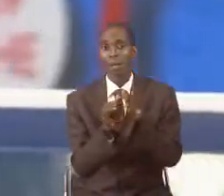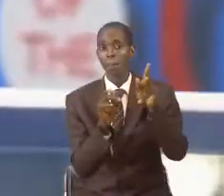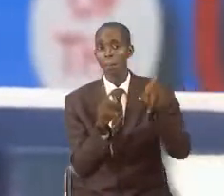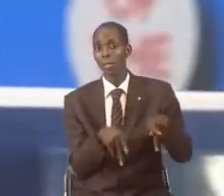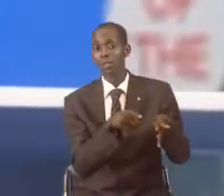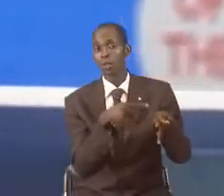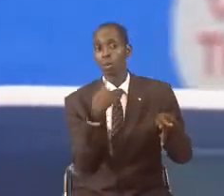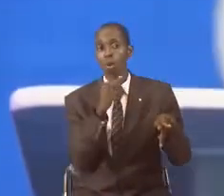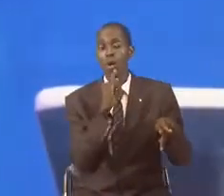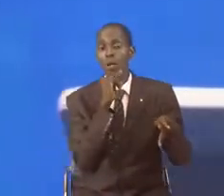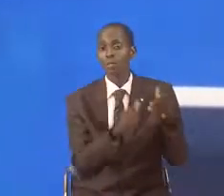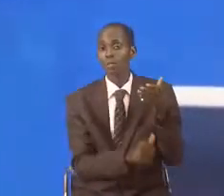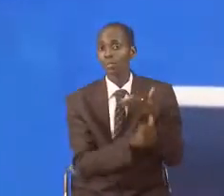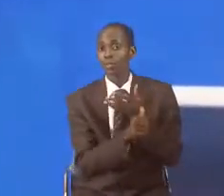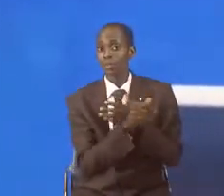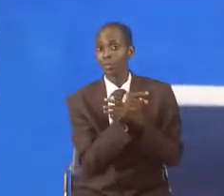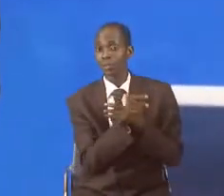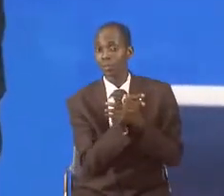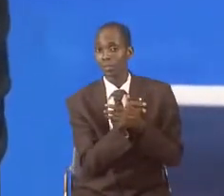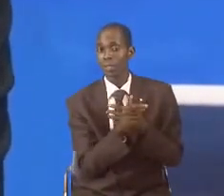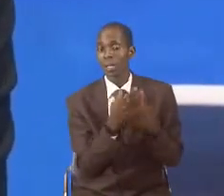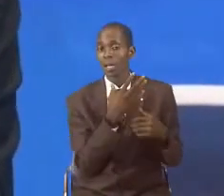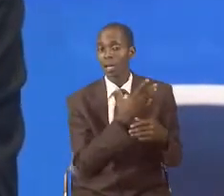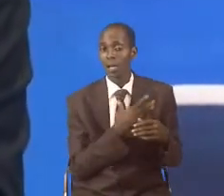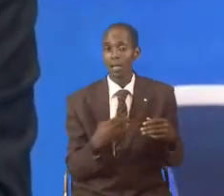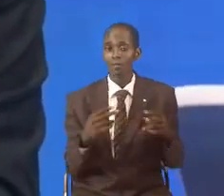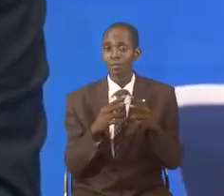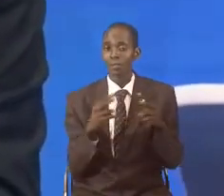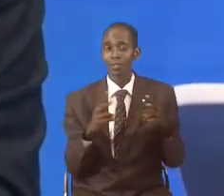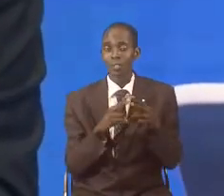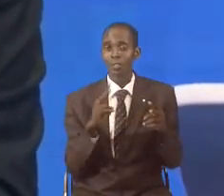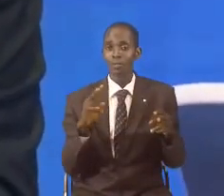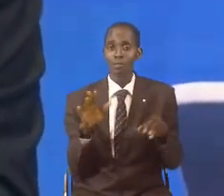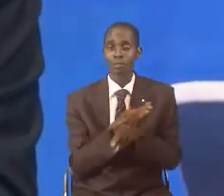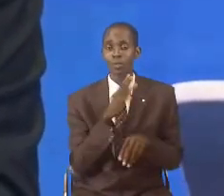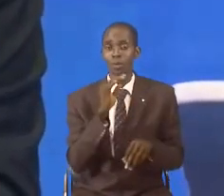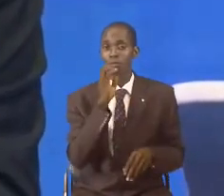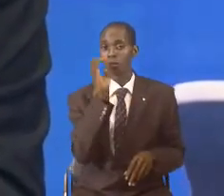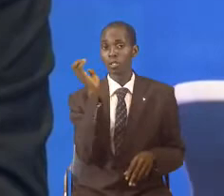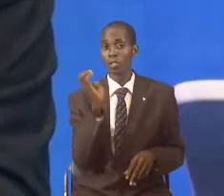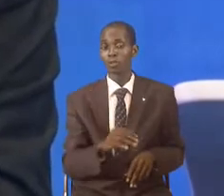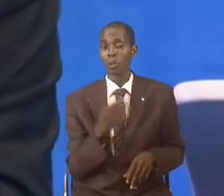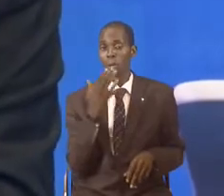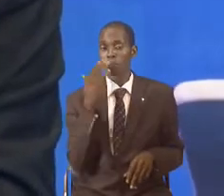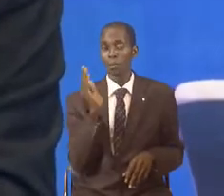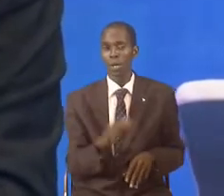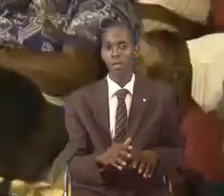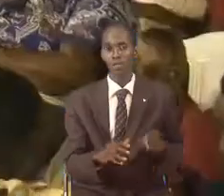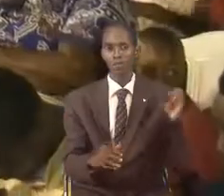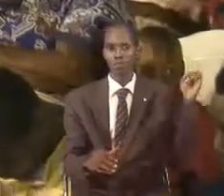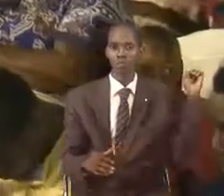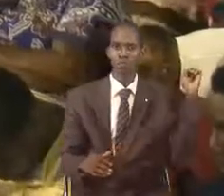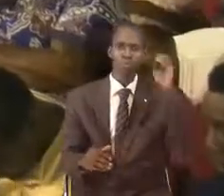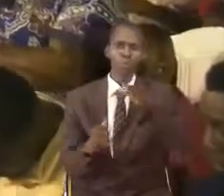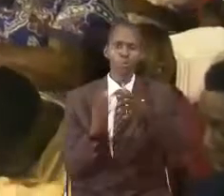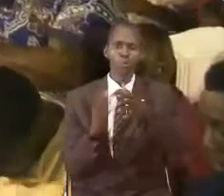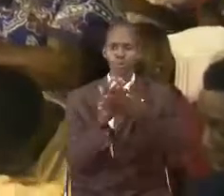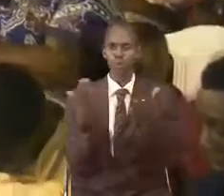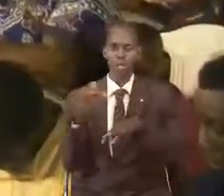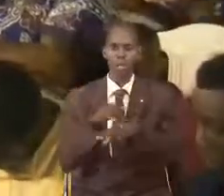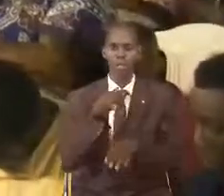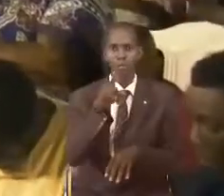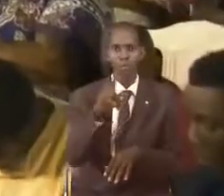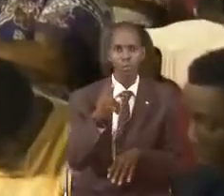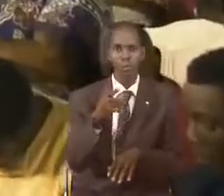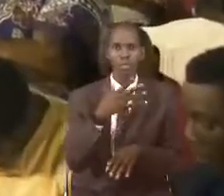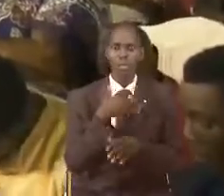like this. And then the fellow who is dangerous and deadly and evil, he